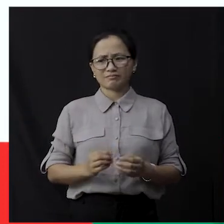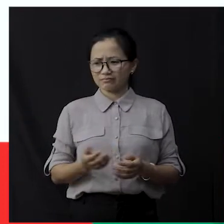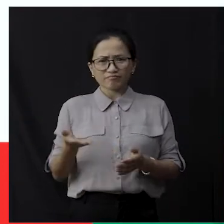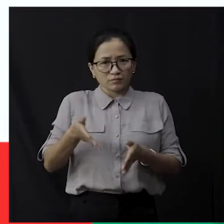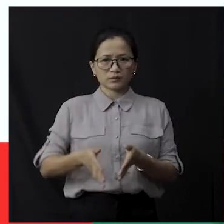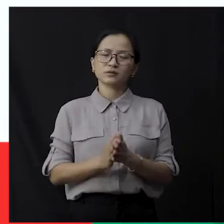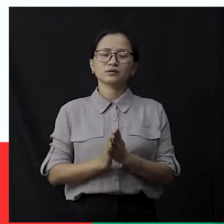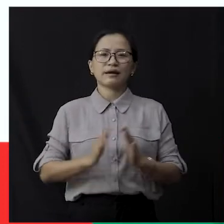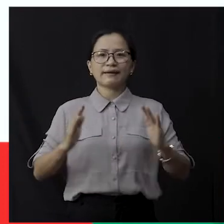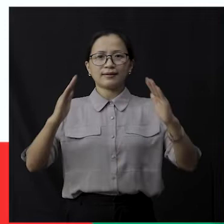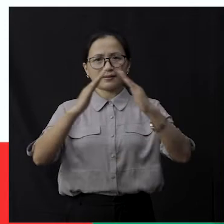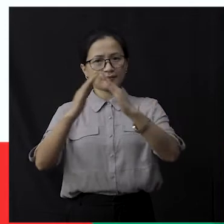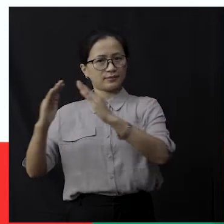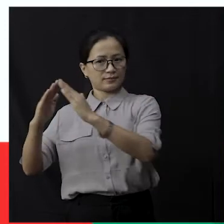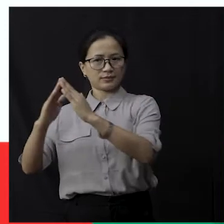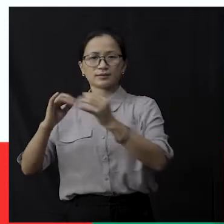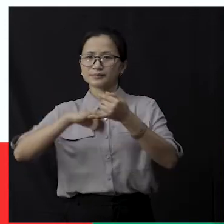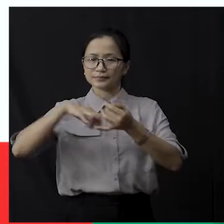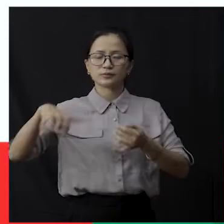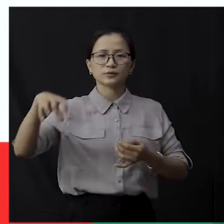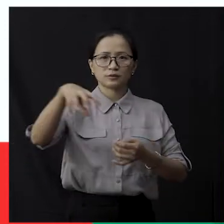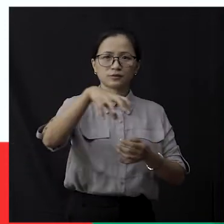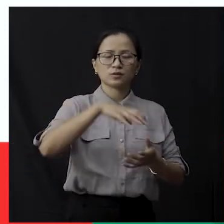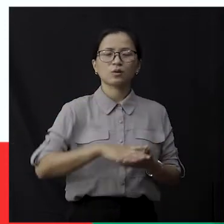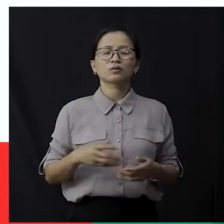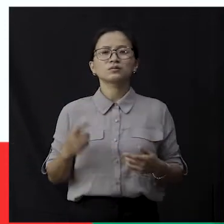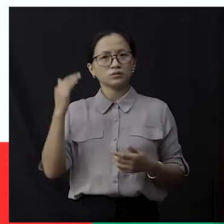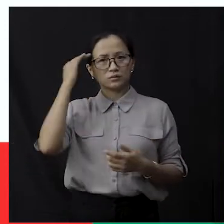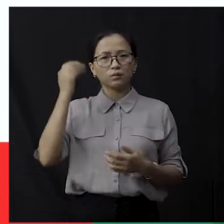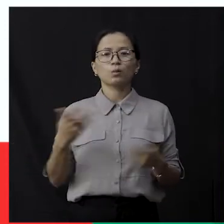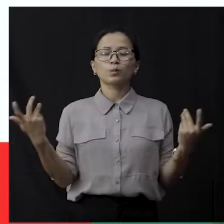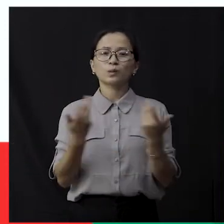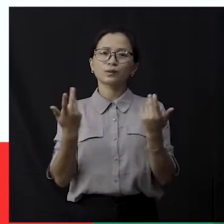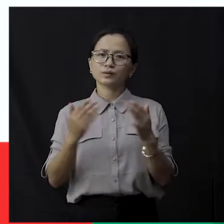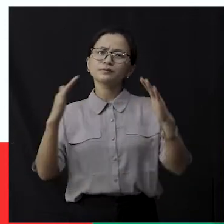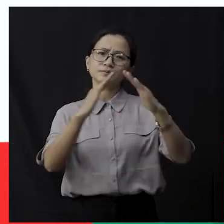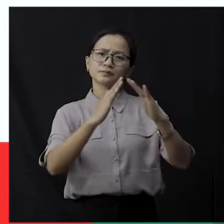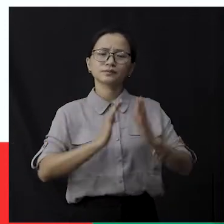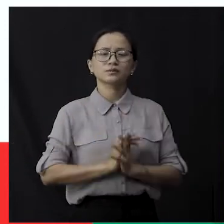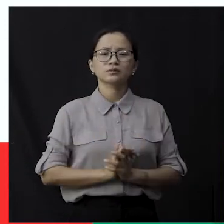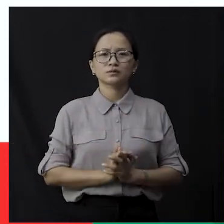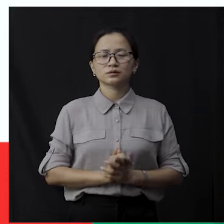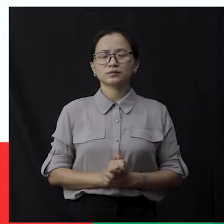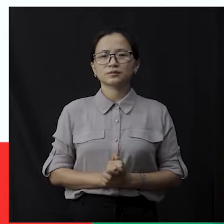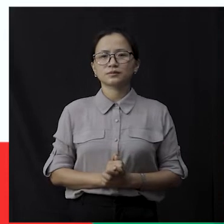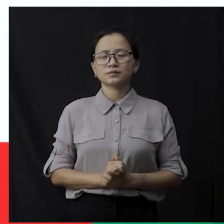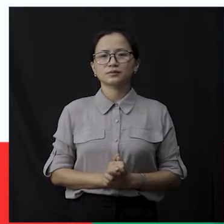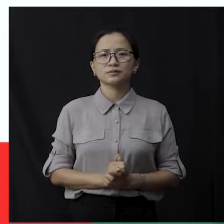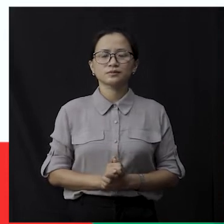state, okay? So do you know what are hills? This type of land are called